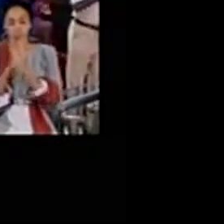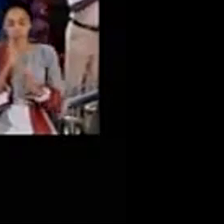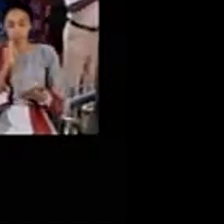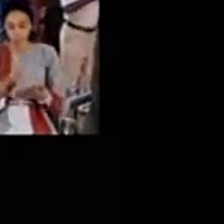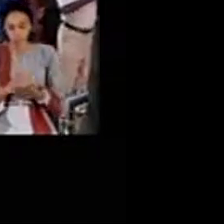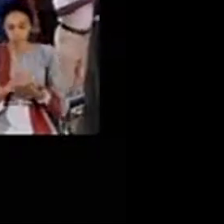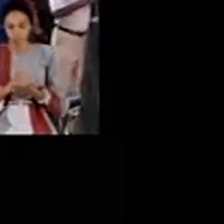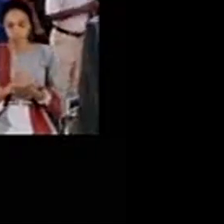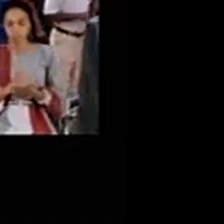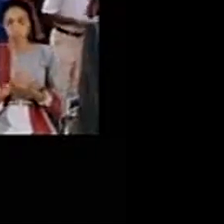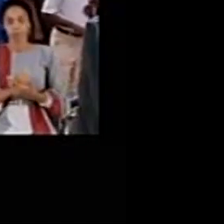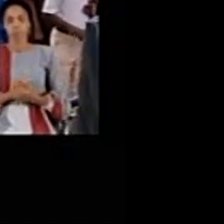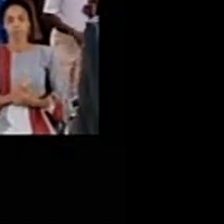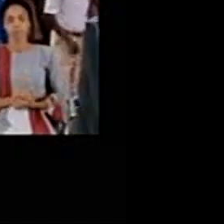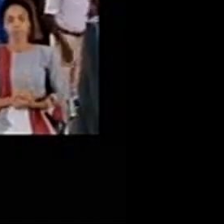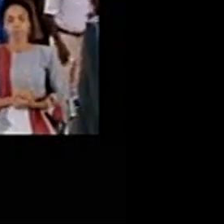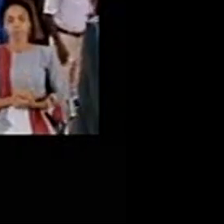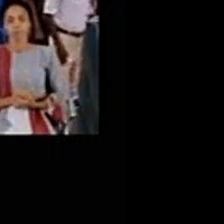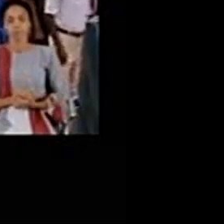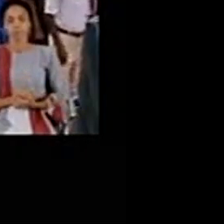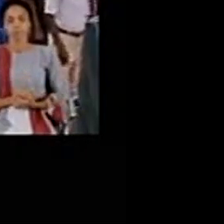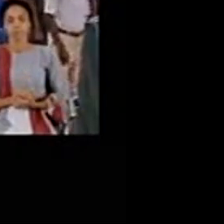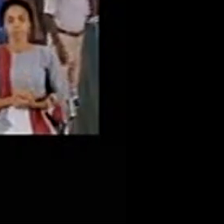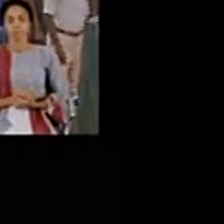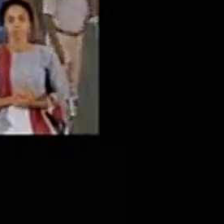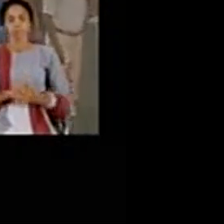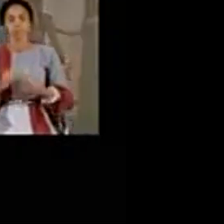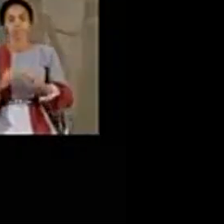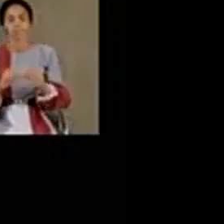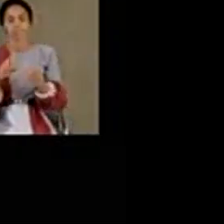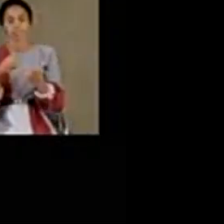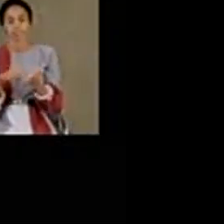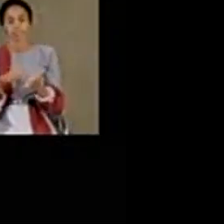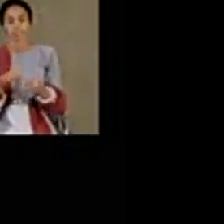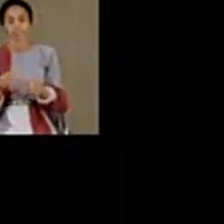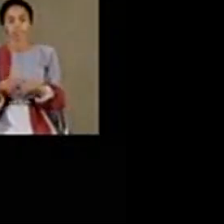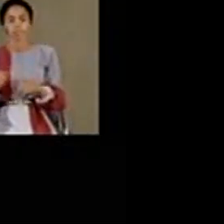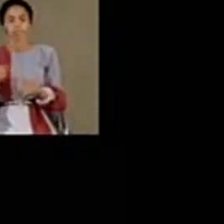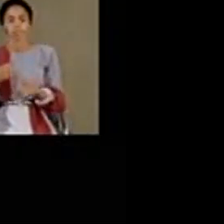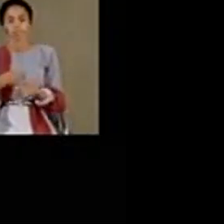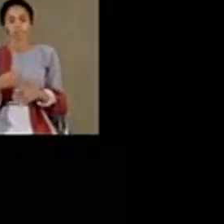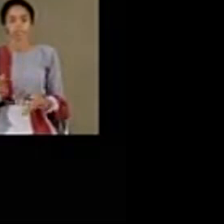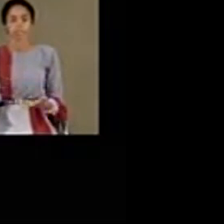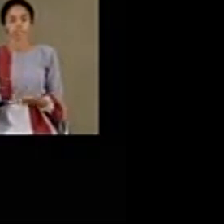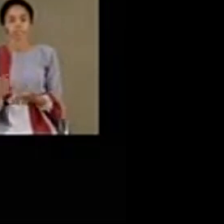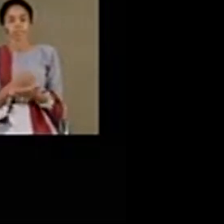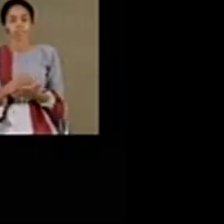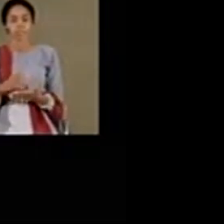Amen. We'll remain standing as we collect our tithe and offering now.